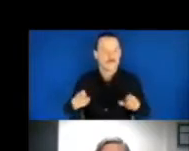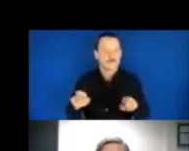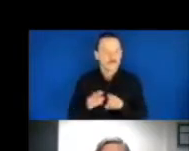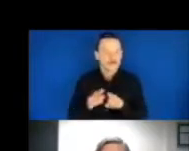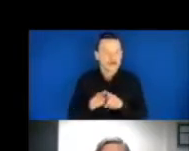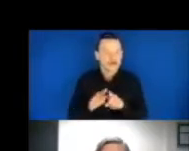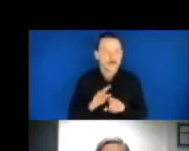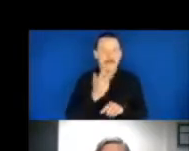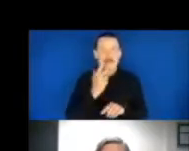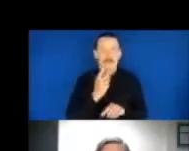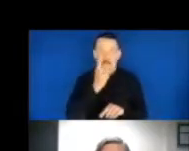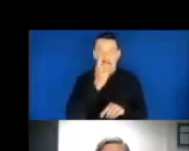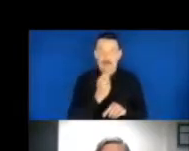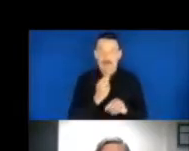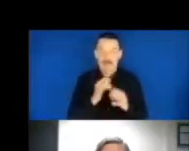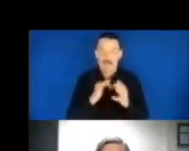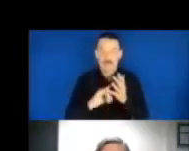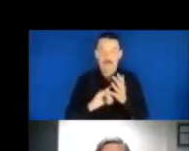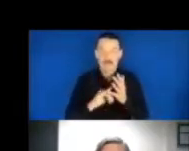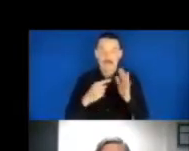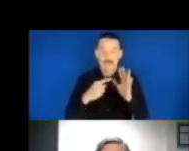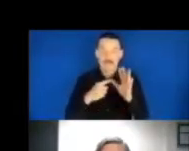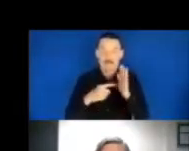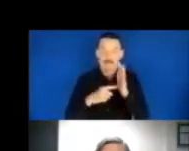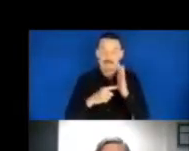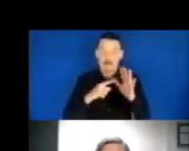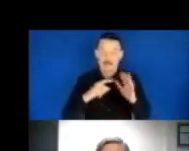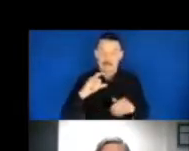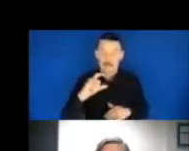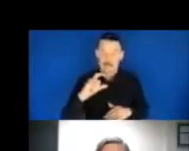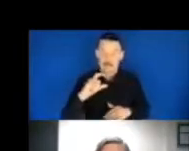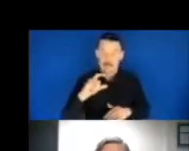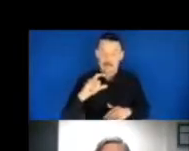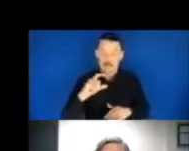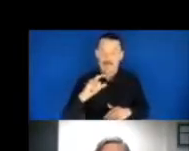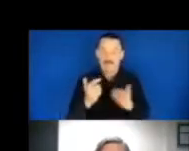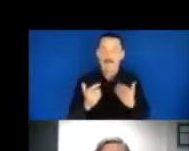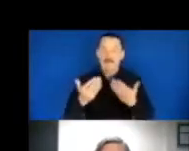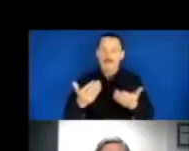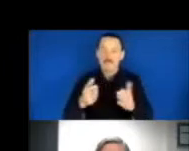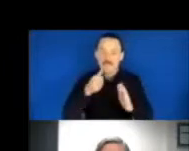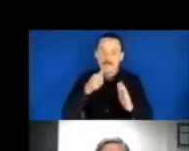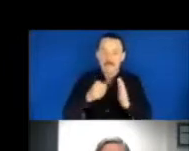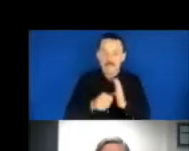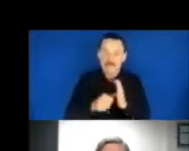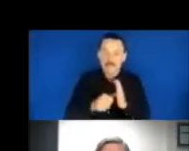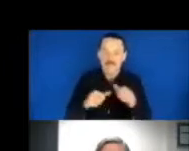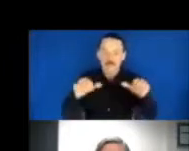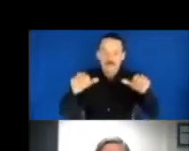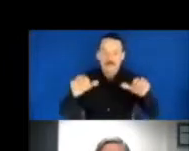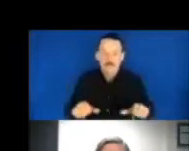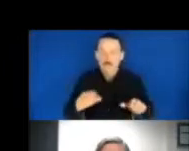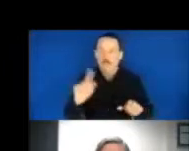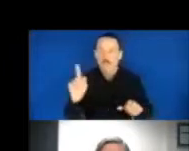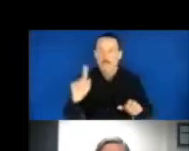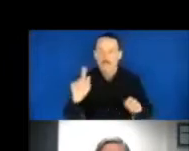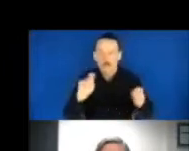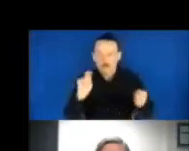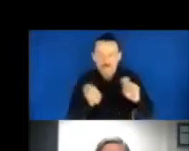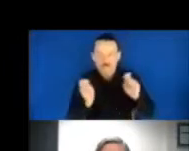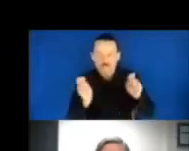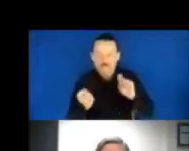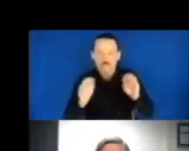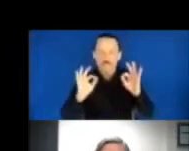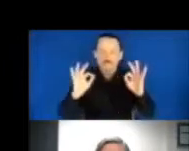very helpful to provide to your university disability advisor. And then you need to start organising any